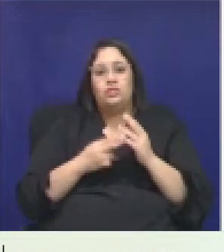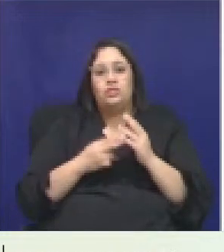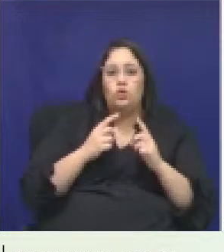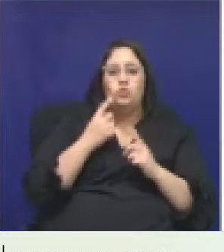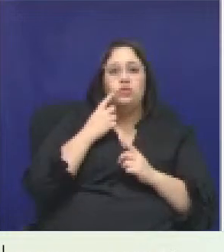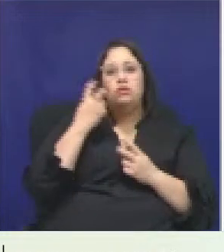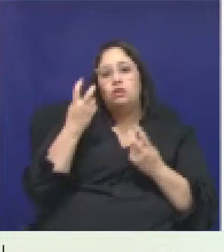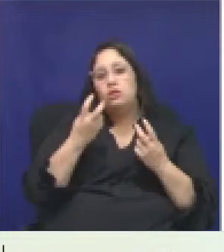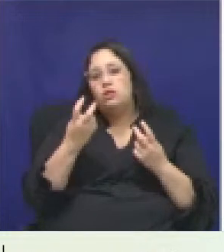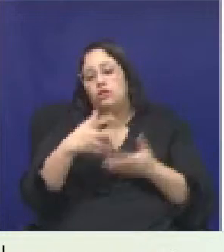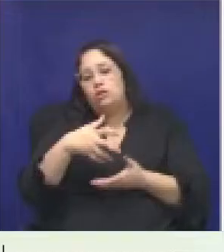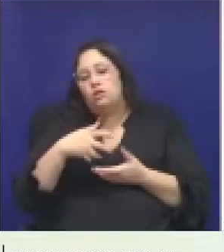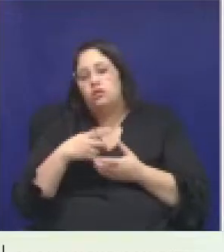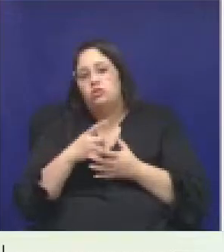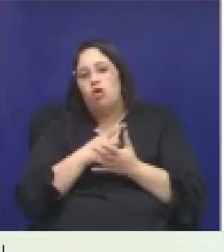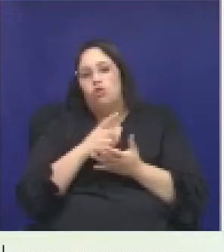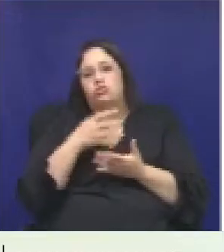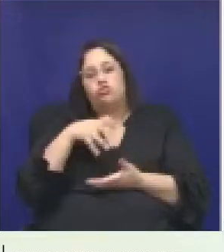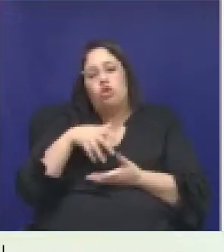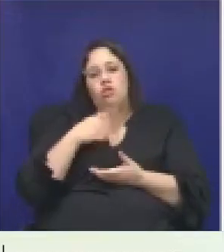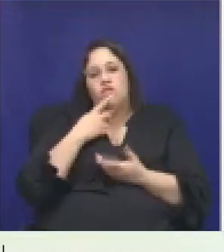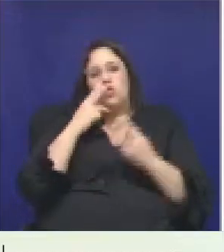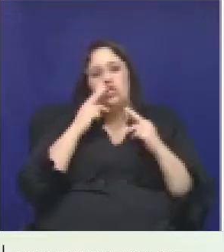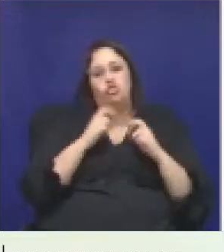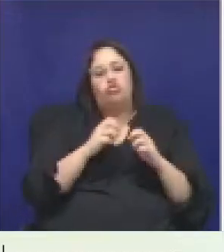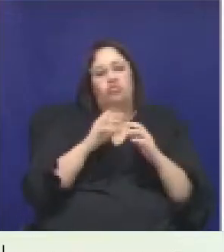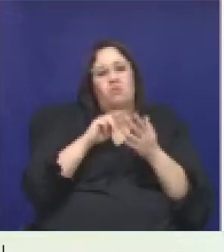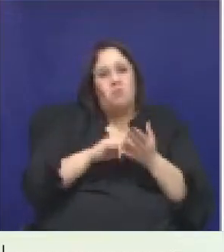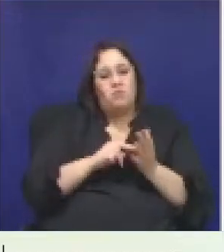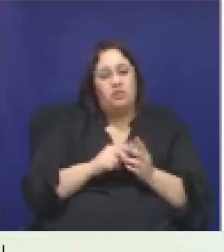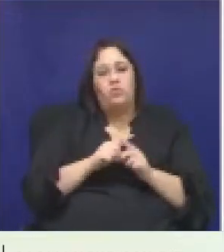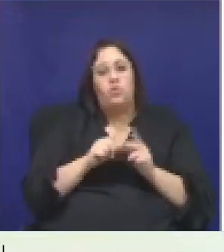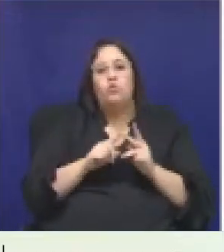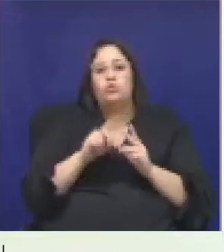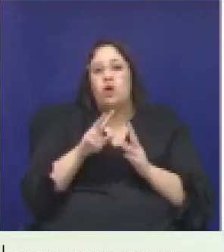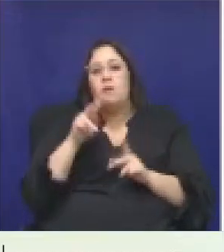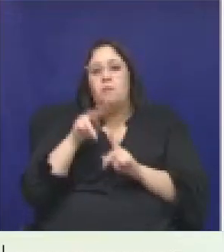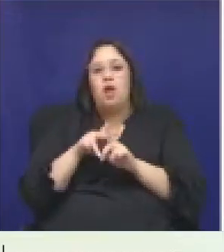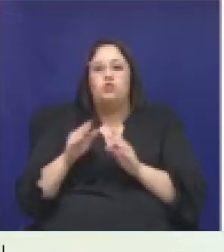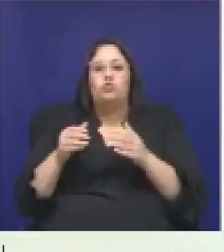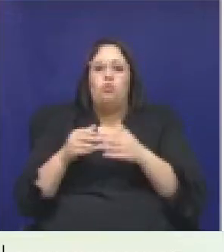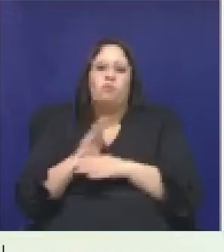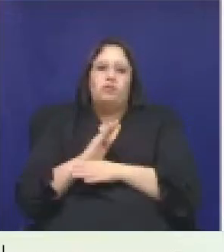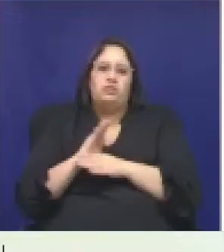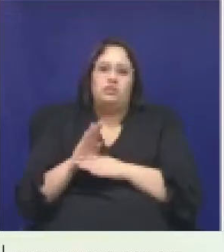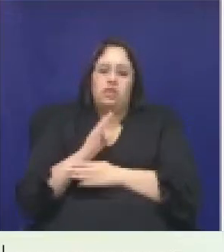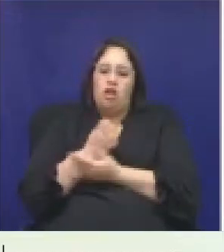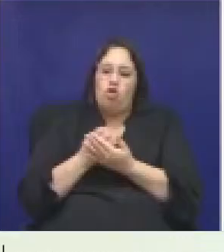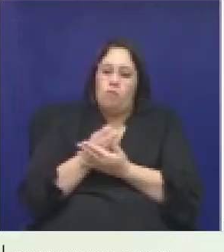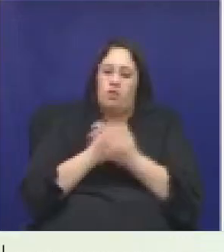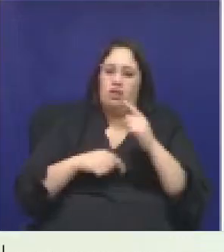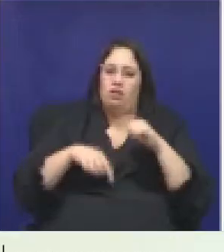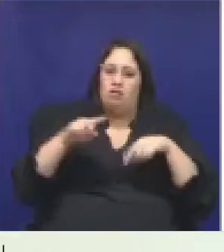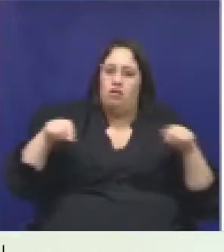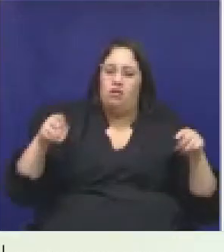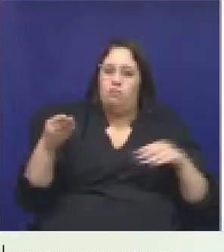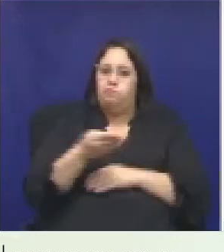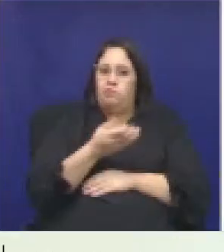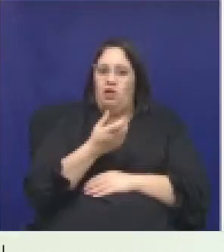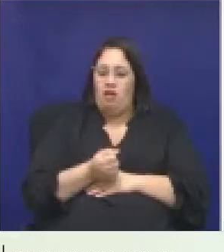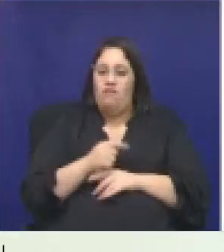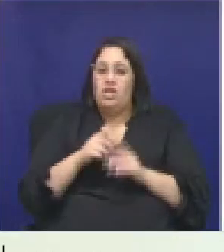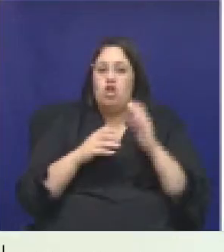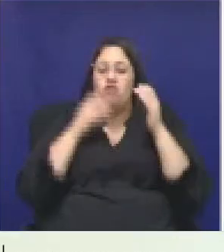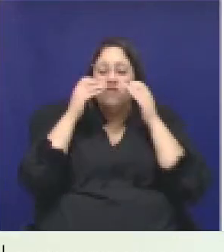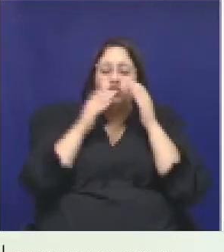easily source data for educational and research purposes. This also applies for small business and various economic players. Innovation and development